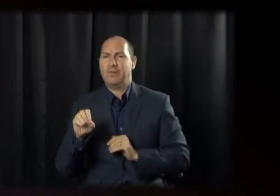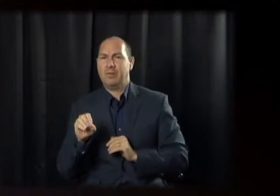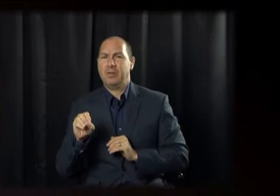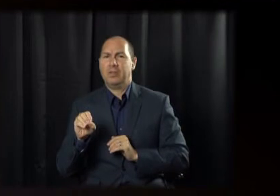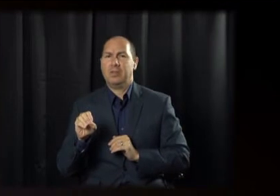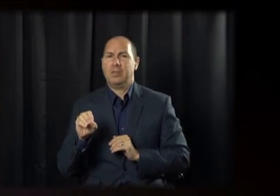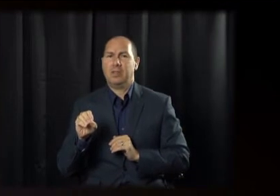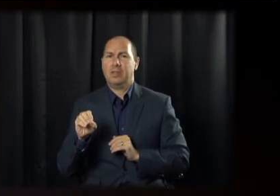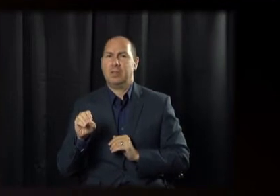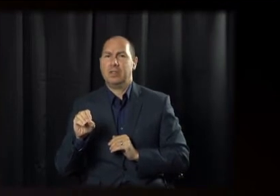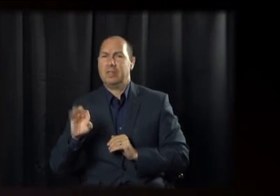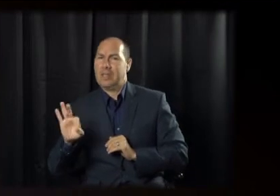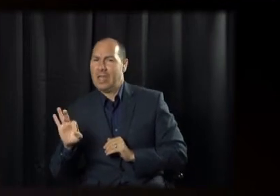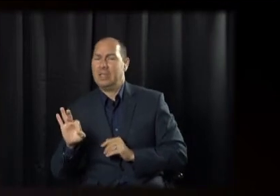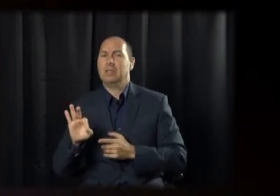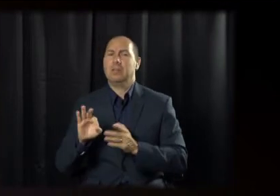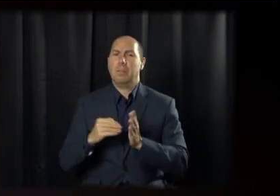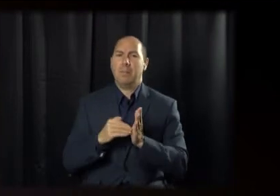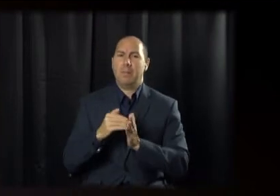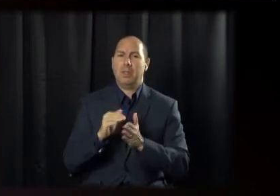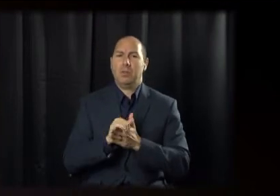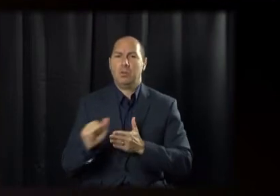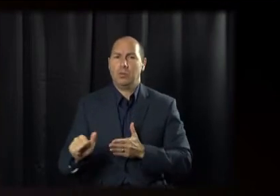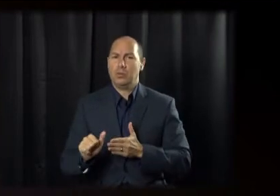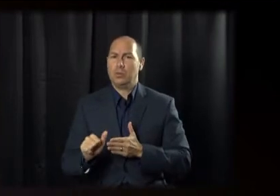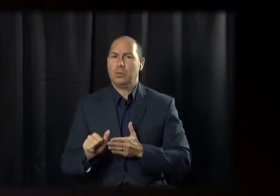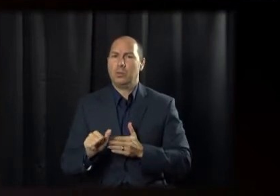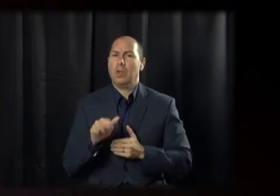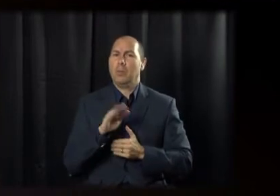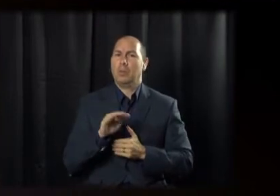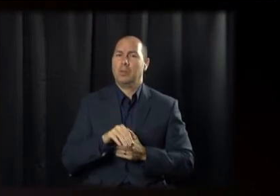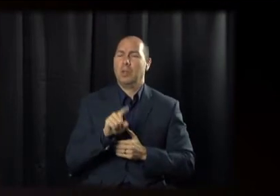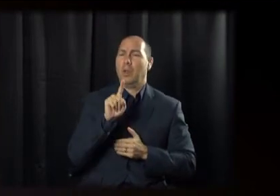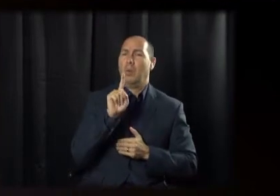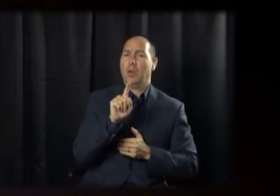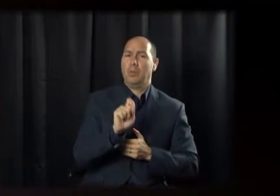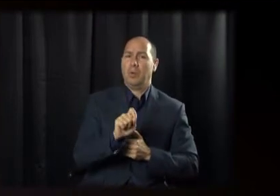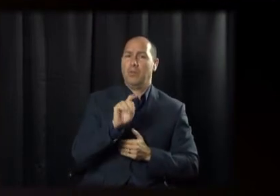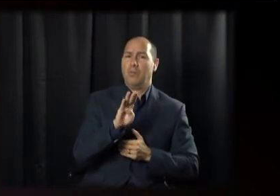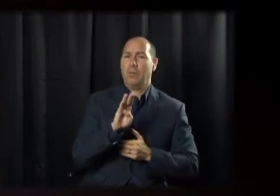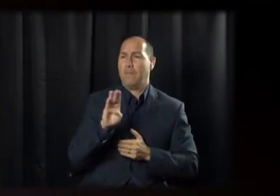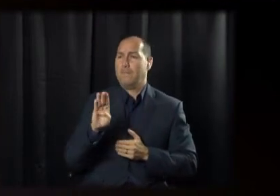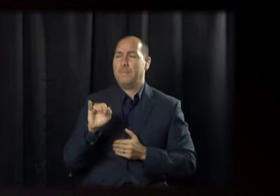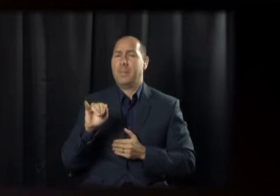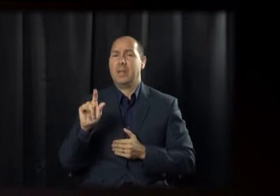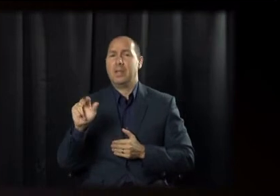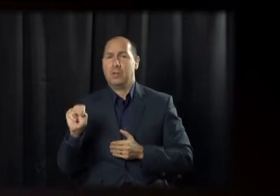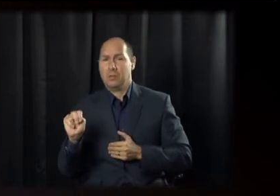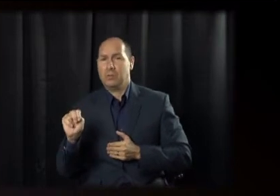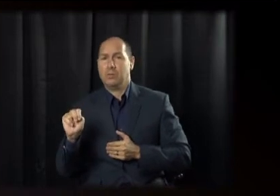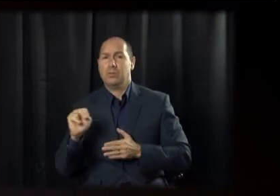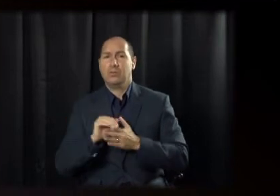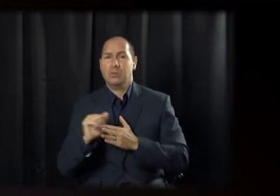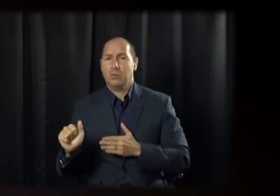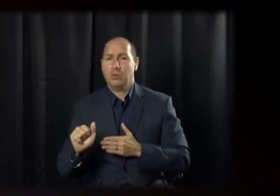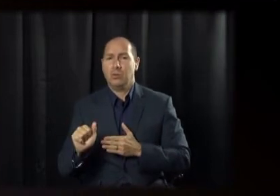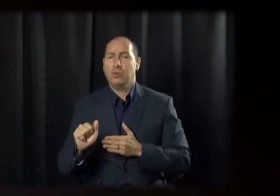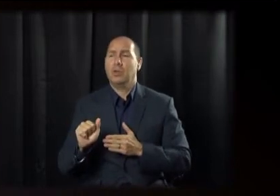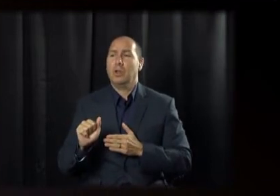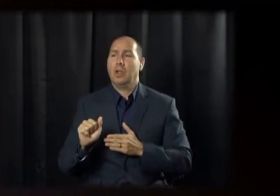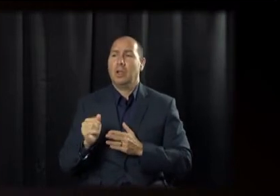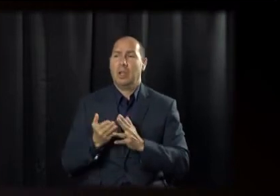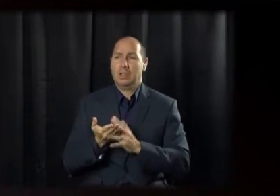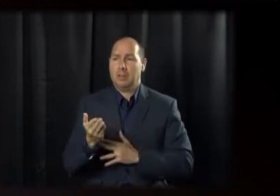FY22 and a cumulative deficit of $1.4 billion through FY26. However,